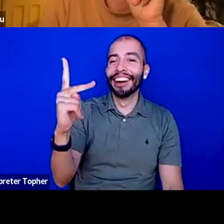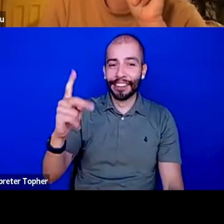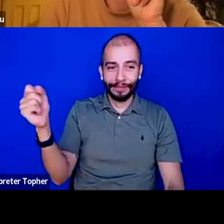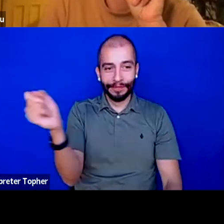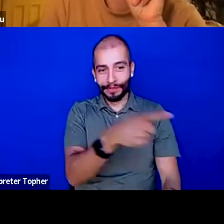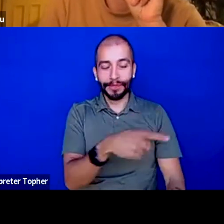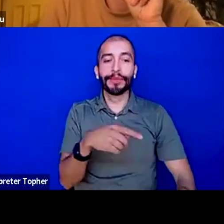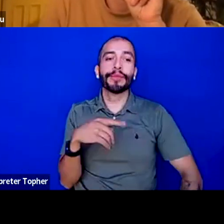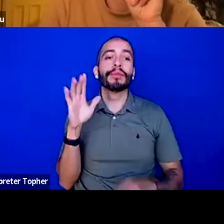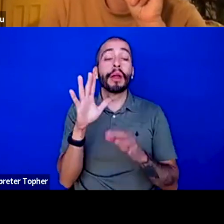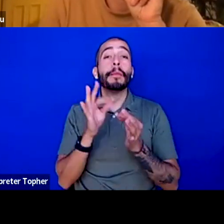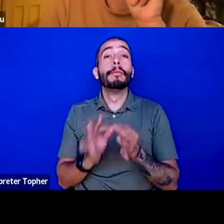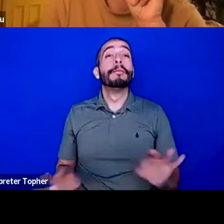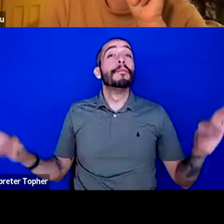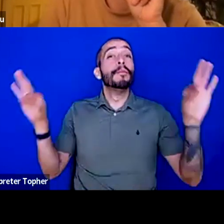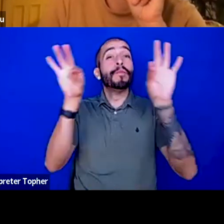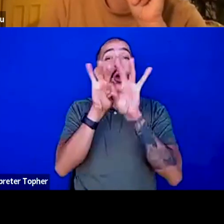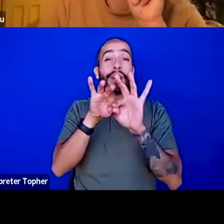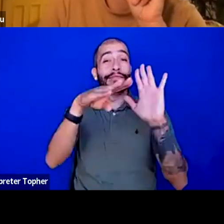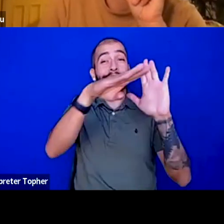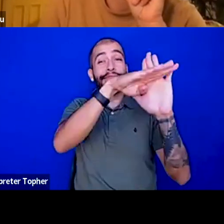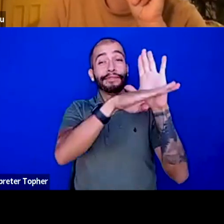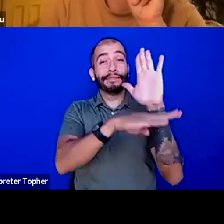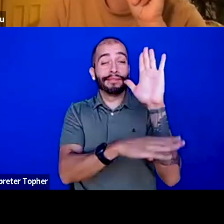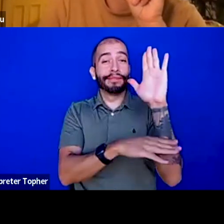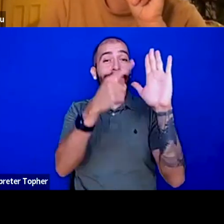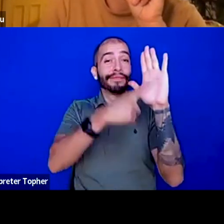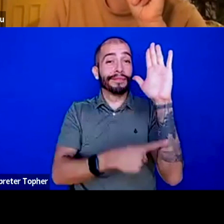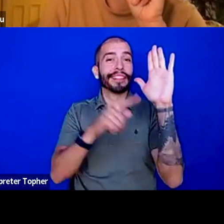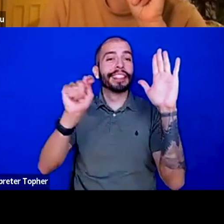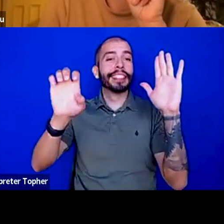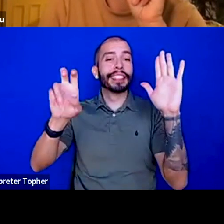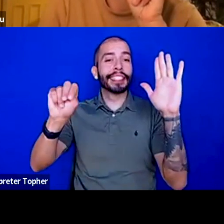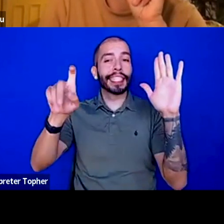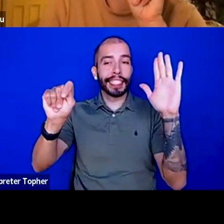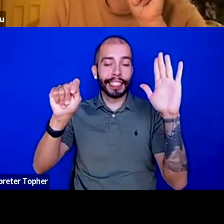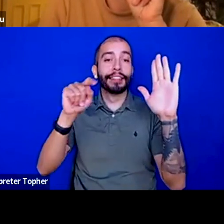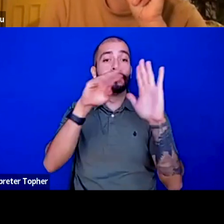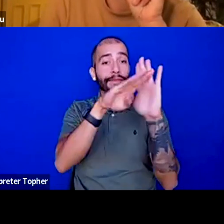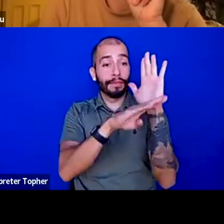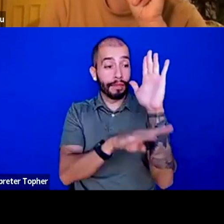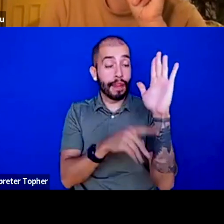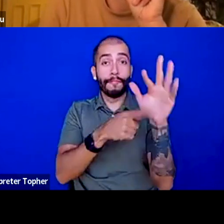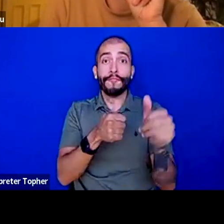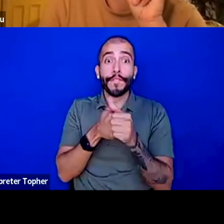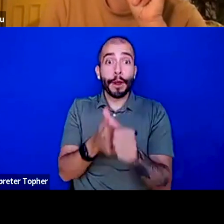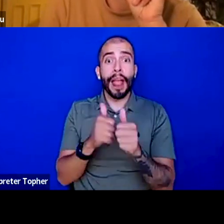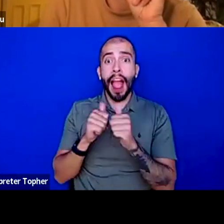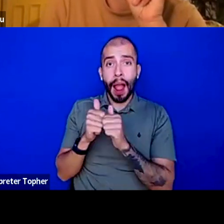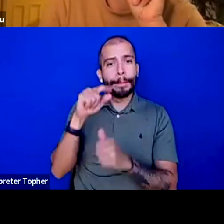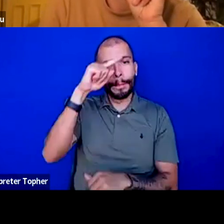healing framework is informed by the Black radical tradition, by liberation psychology,